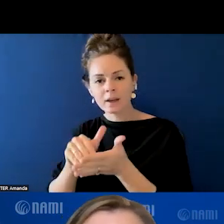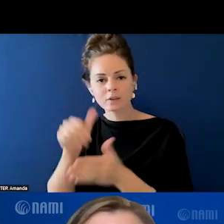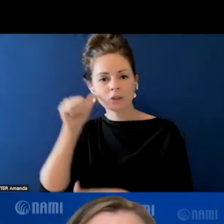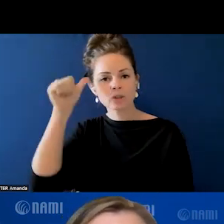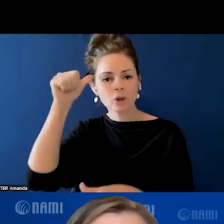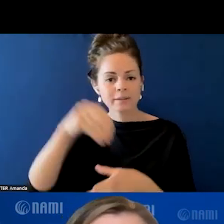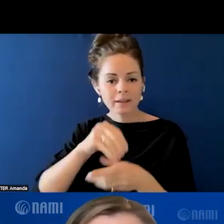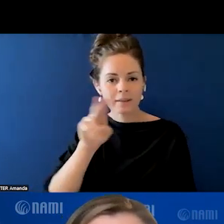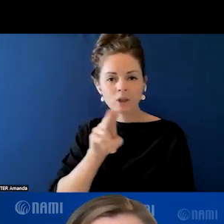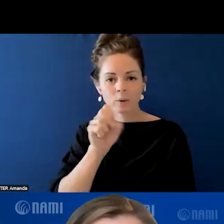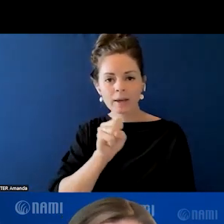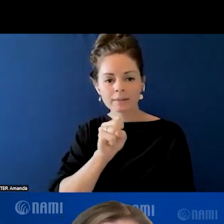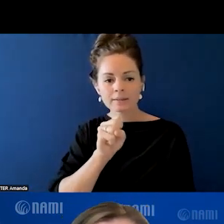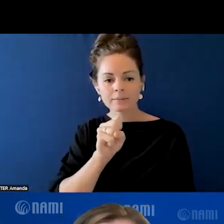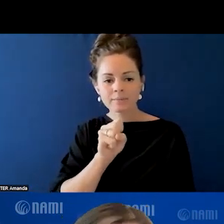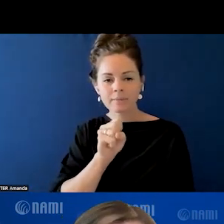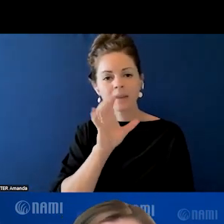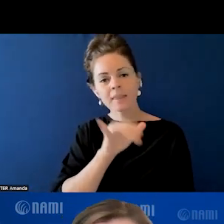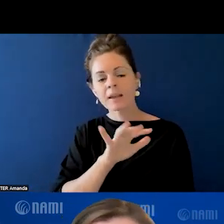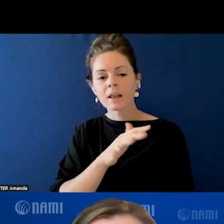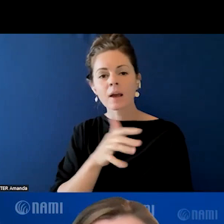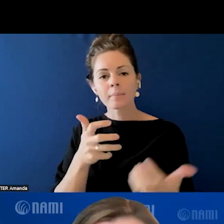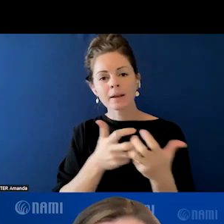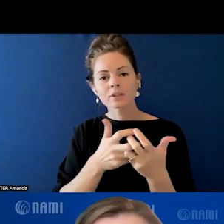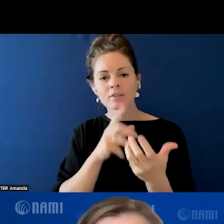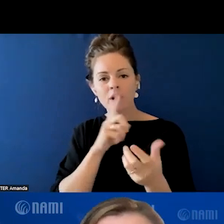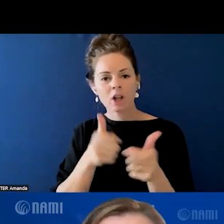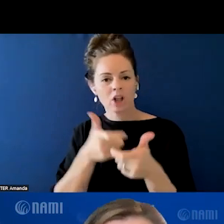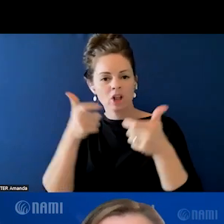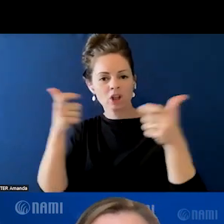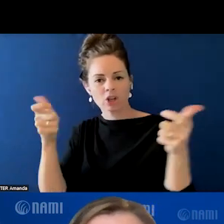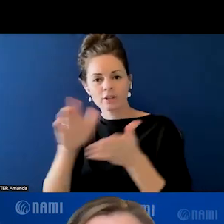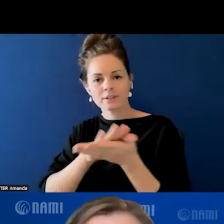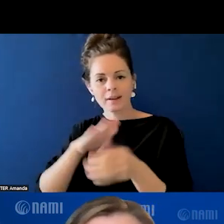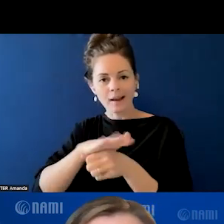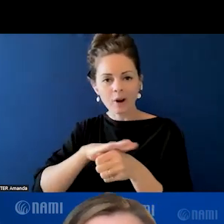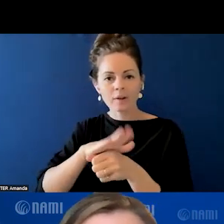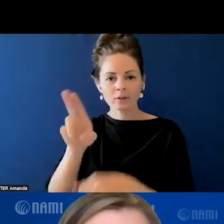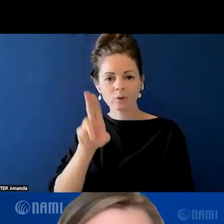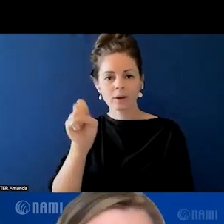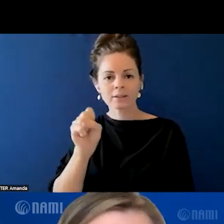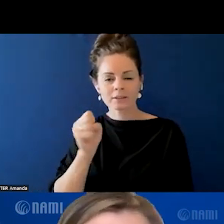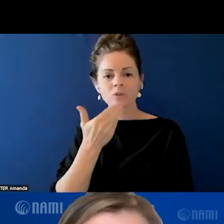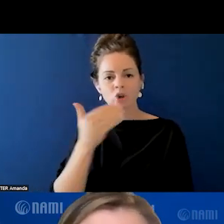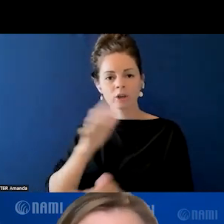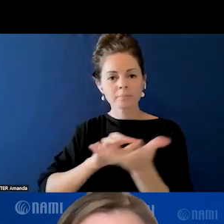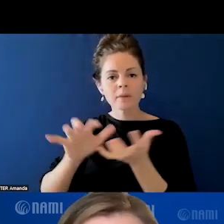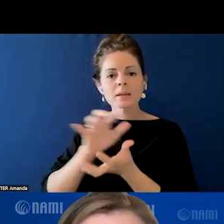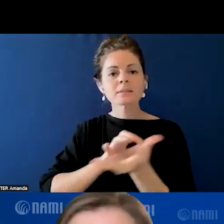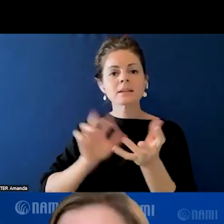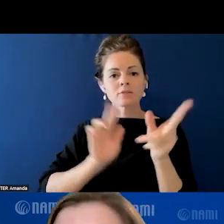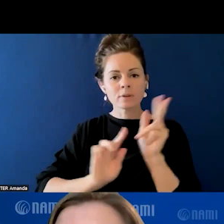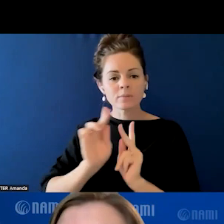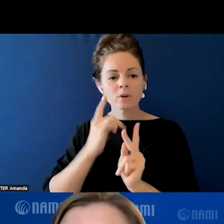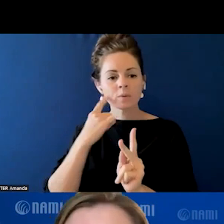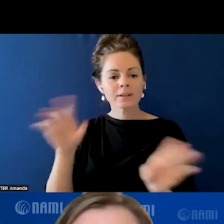States, matches the larger demographic breakup of the United States. So we get a good mix of people. We've done these polls with